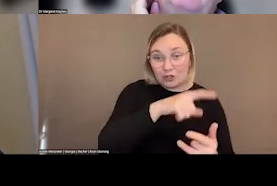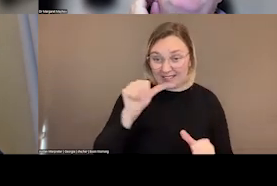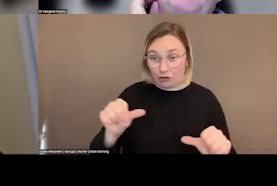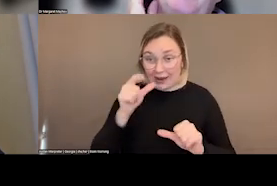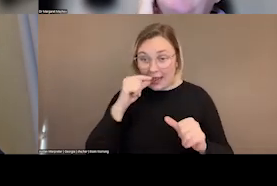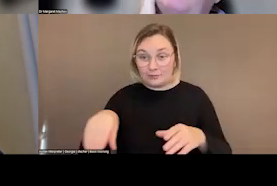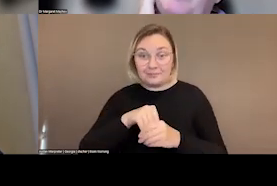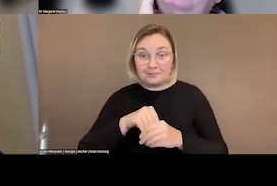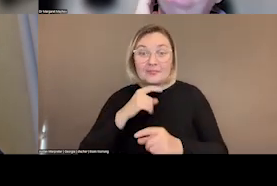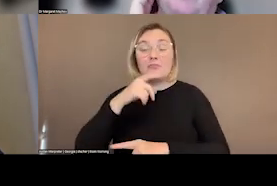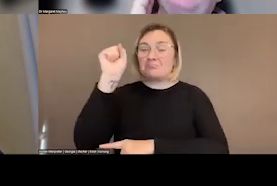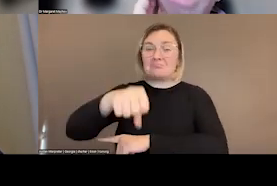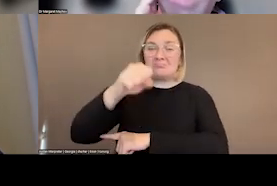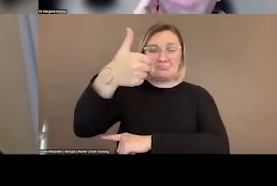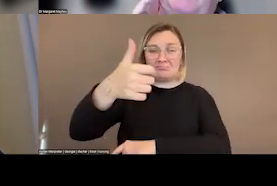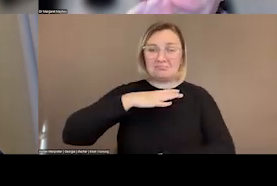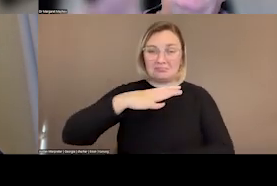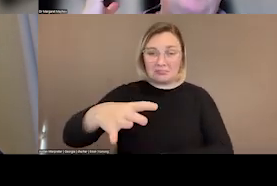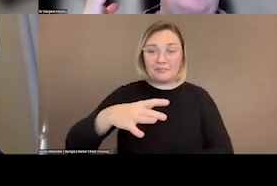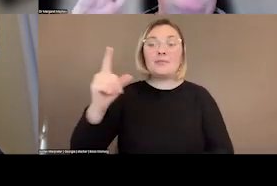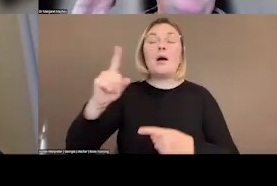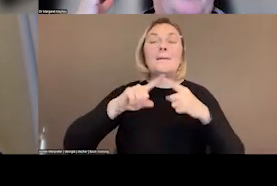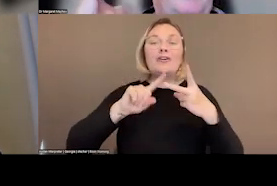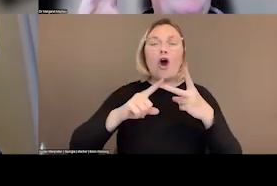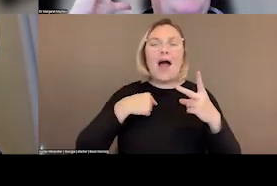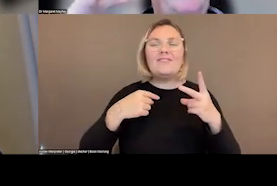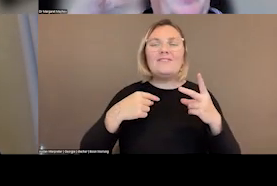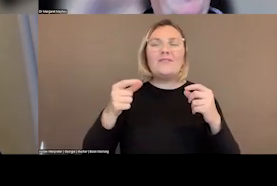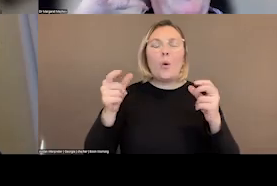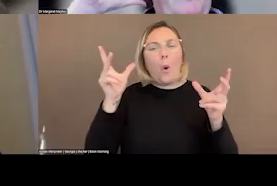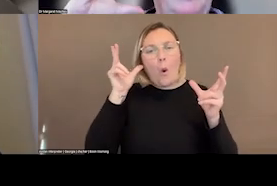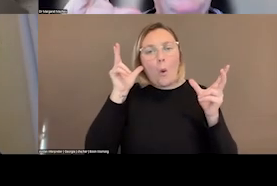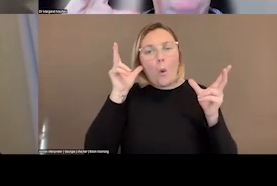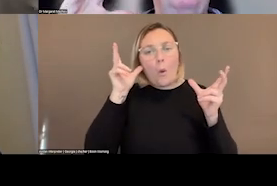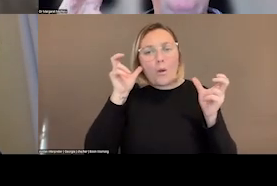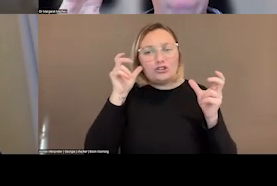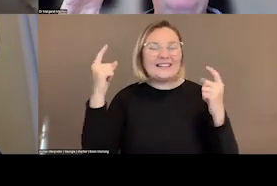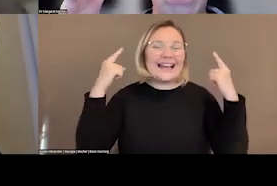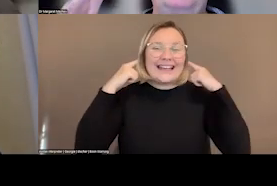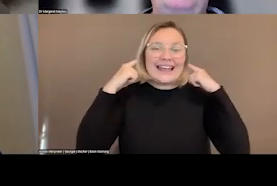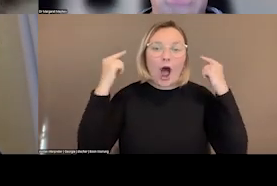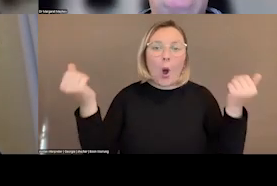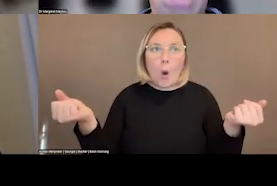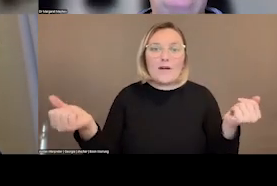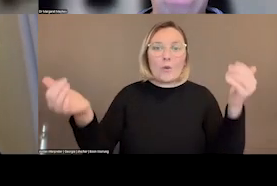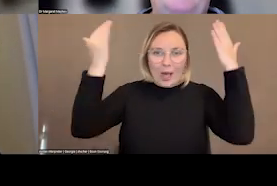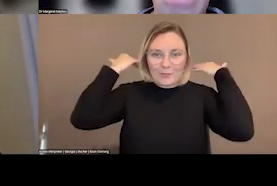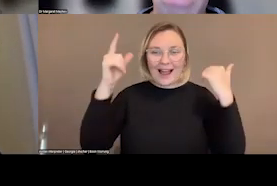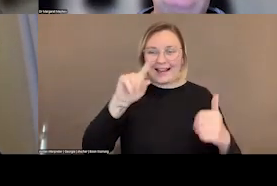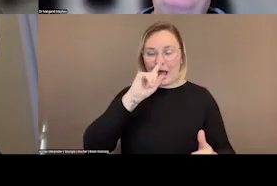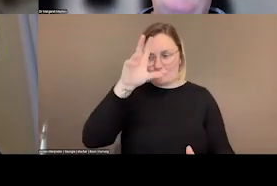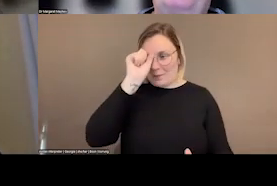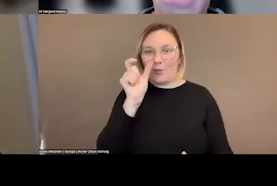Yeah, absolutely. And Um, I have auditory, ear overwhelm. I've forgotten the words of